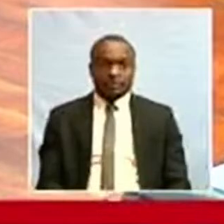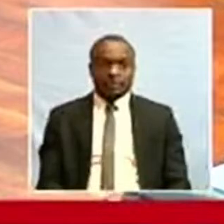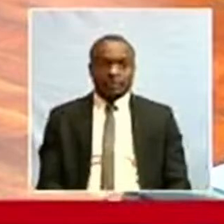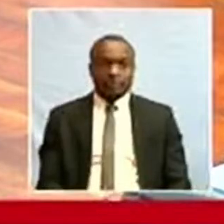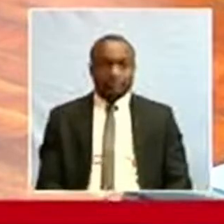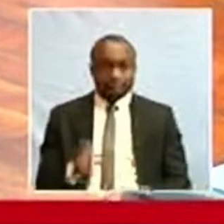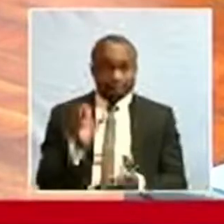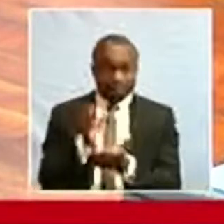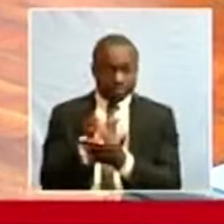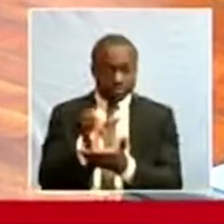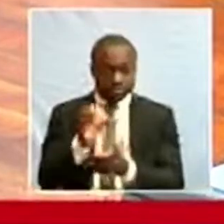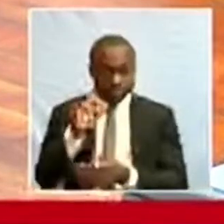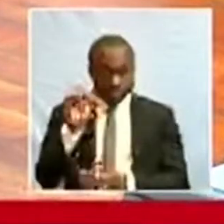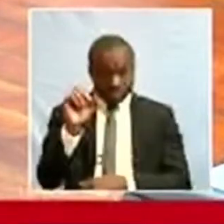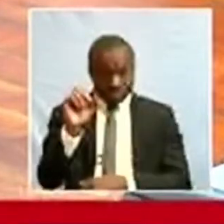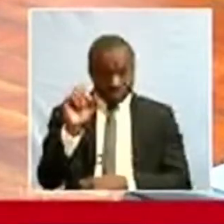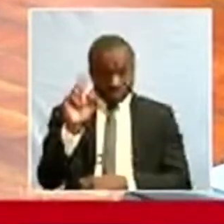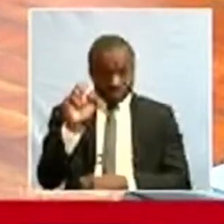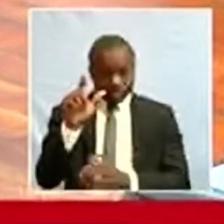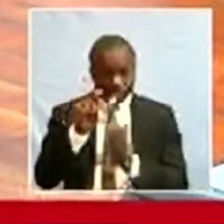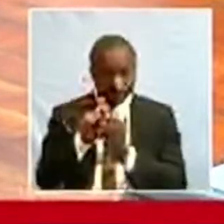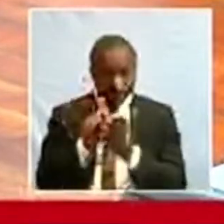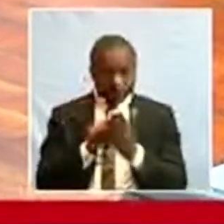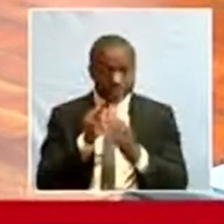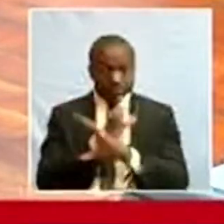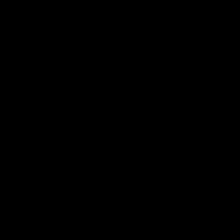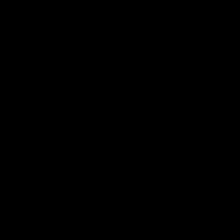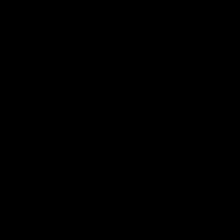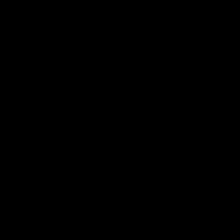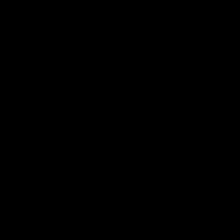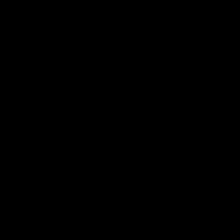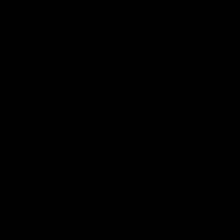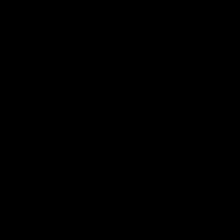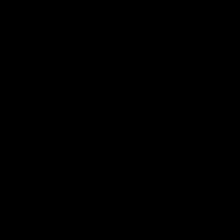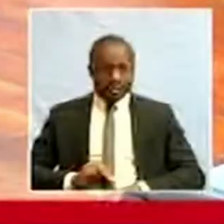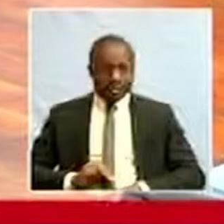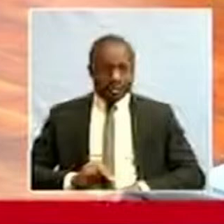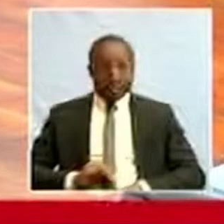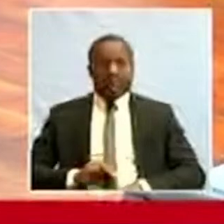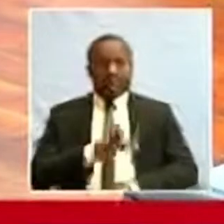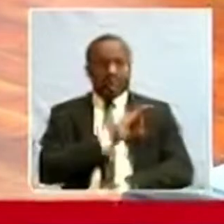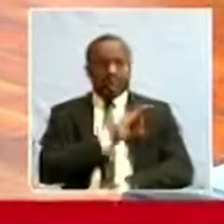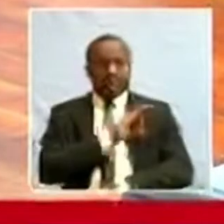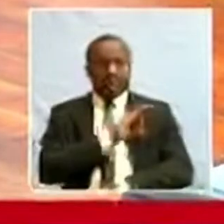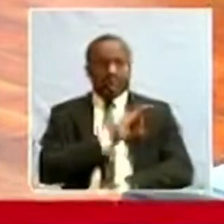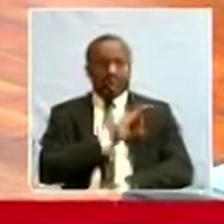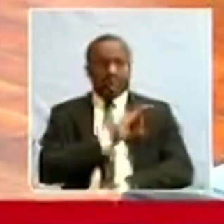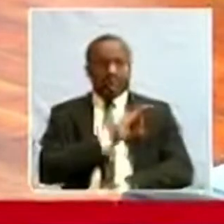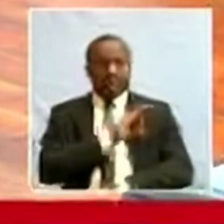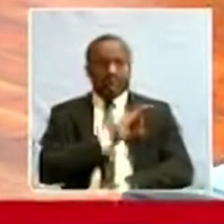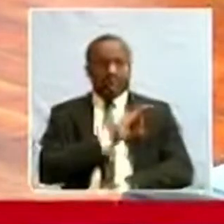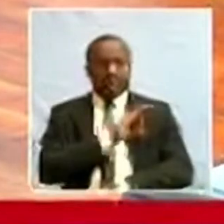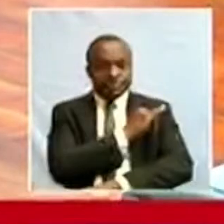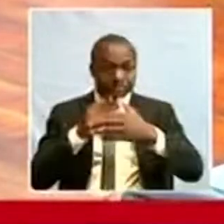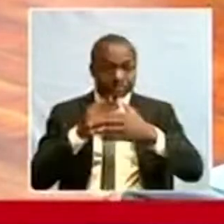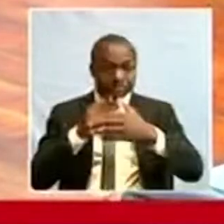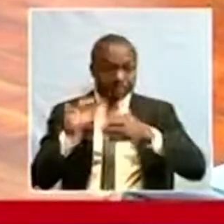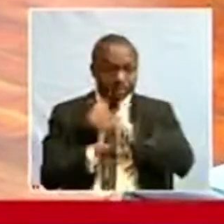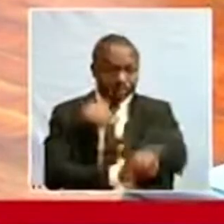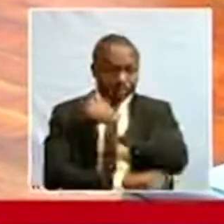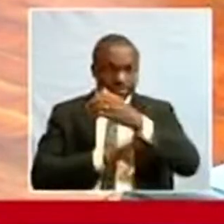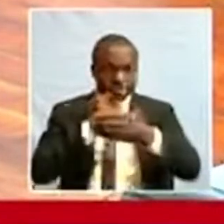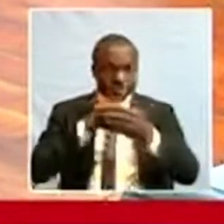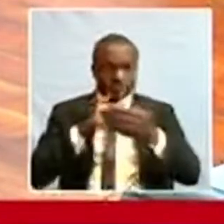Cap 12 of the laws of Zambia, which grants members of parliament immunity against say while in the